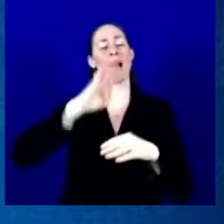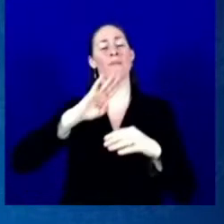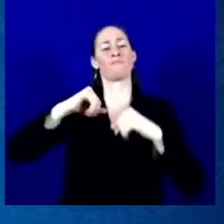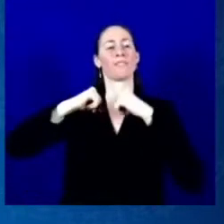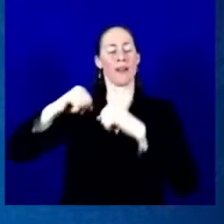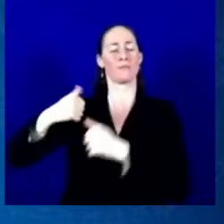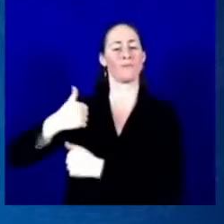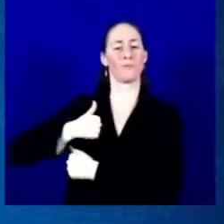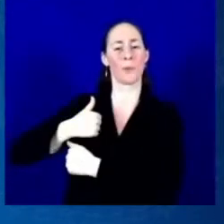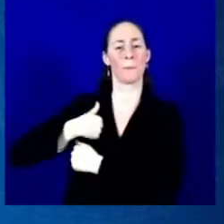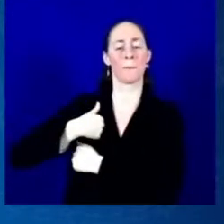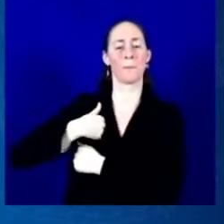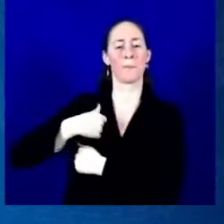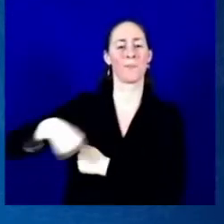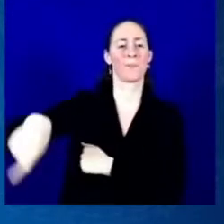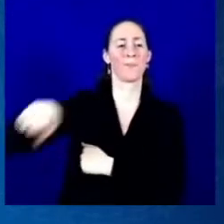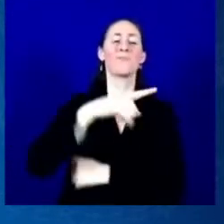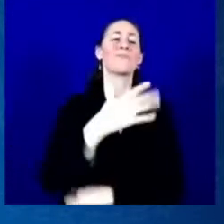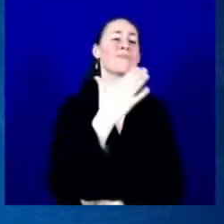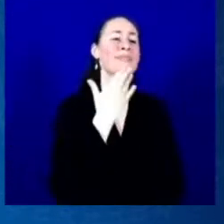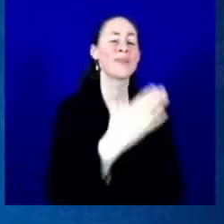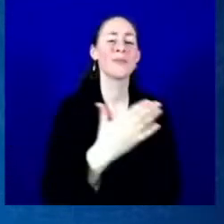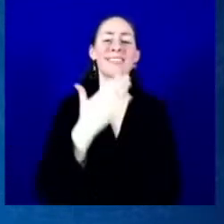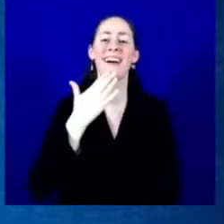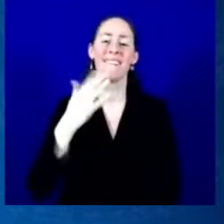your patience.